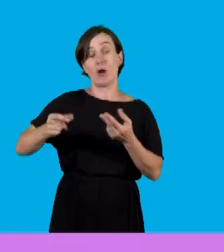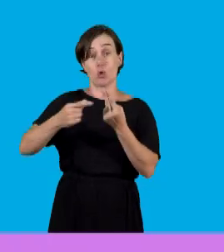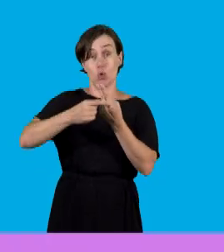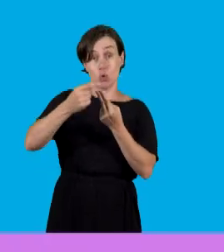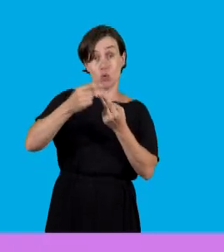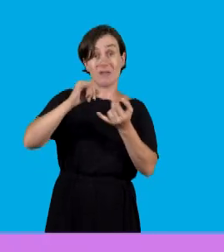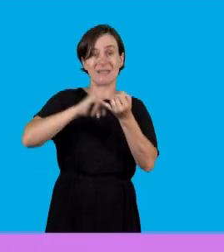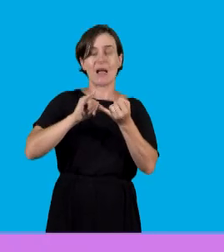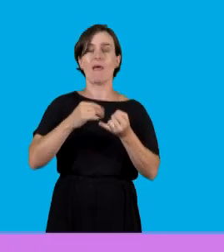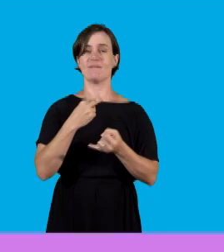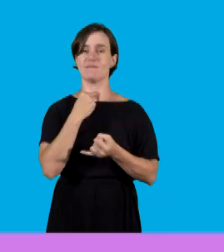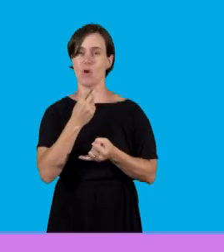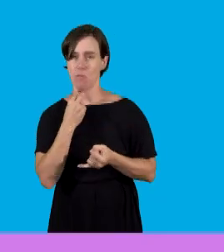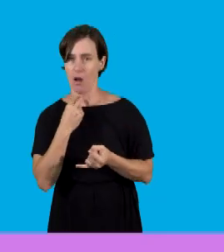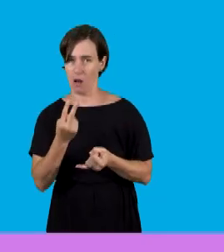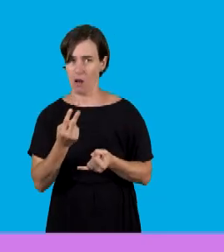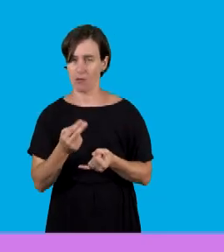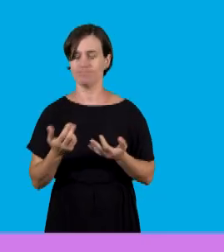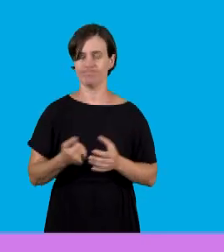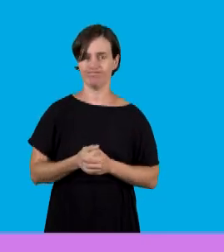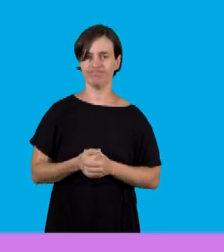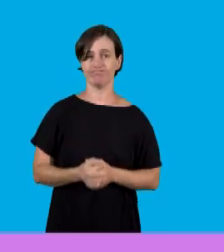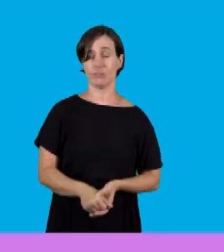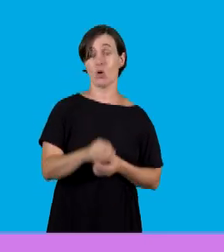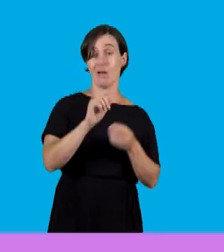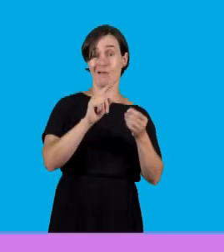the unit scale as a verbal scale.